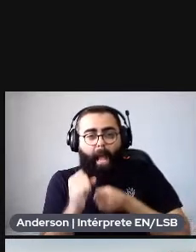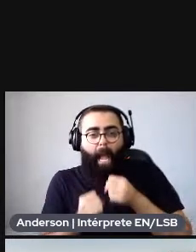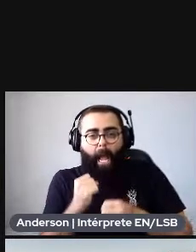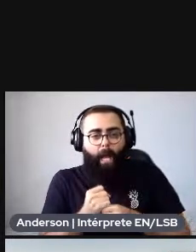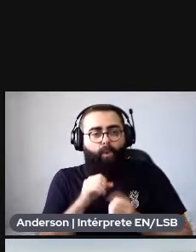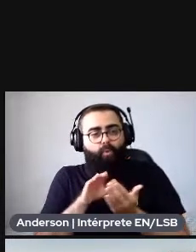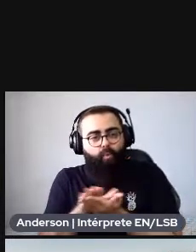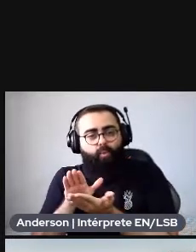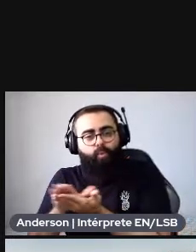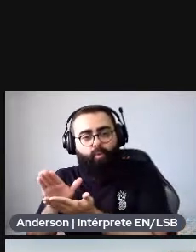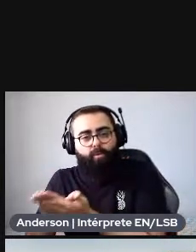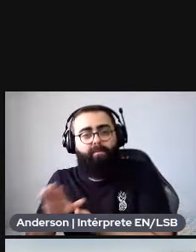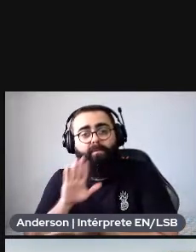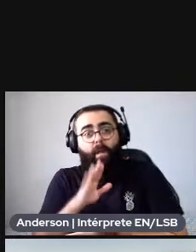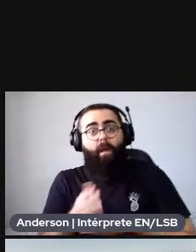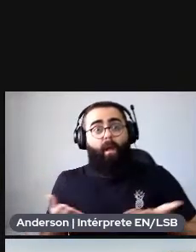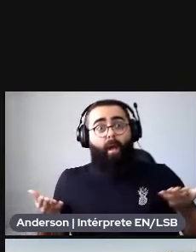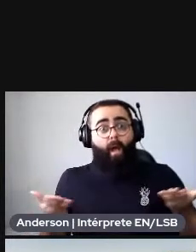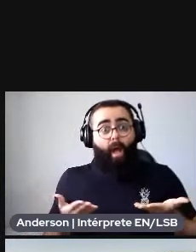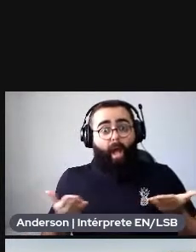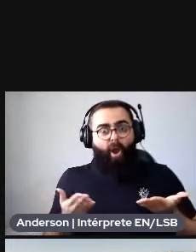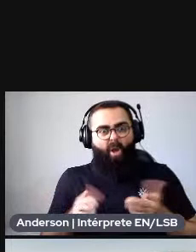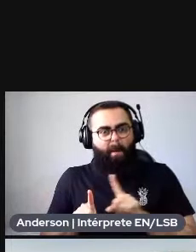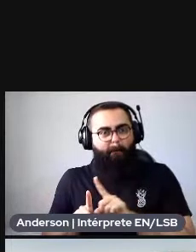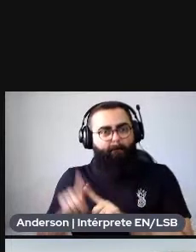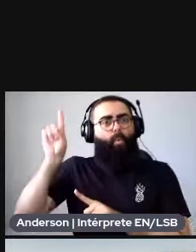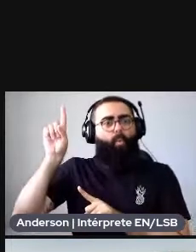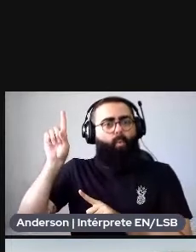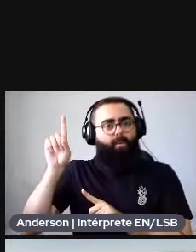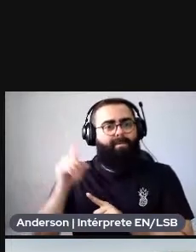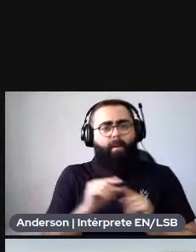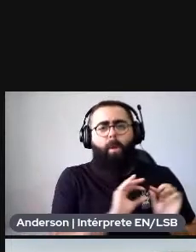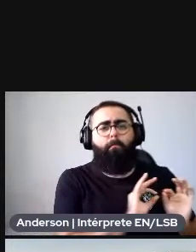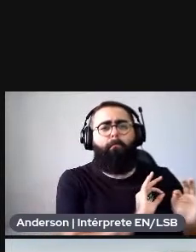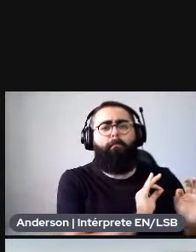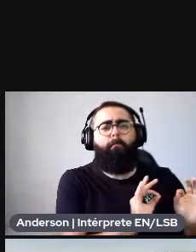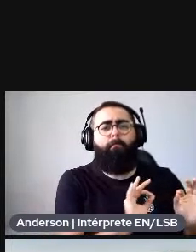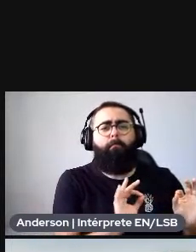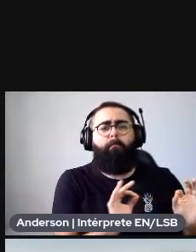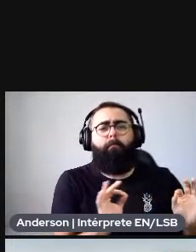entered the battlefield in the 21st century, namely first